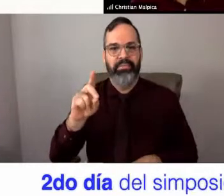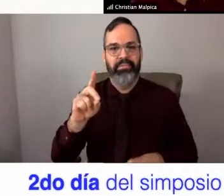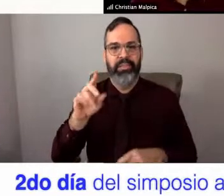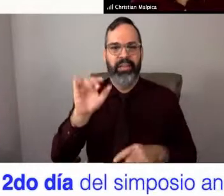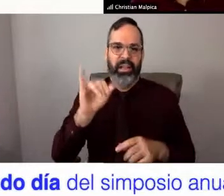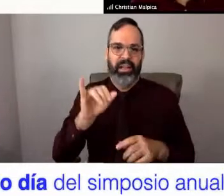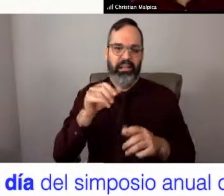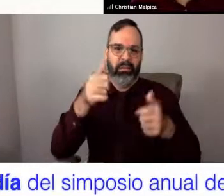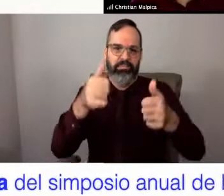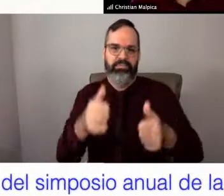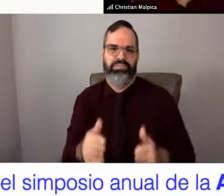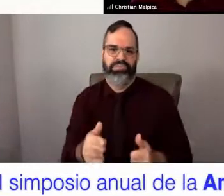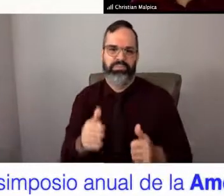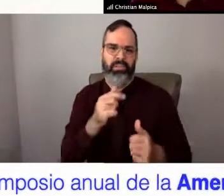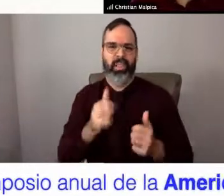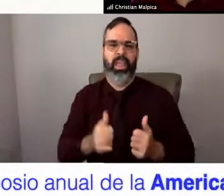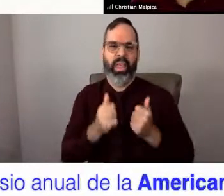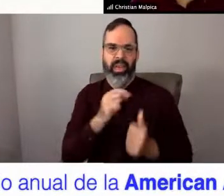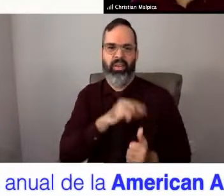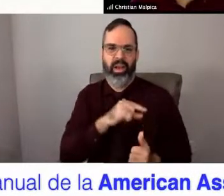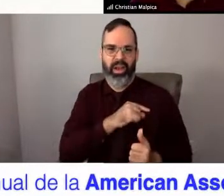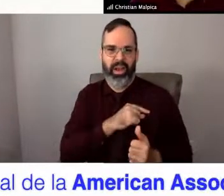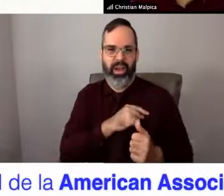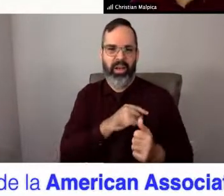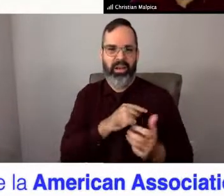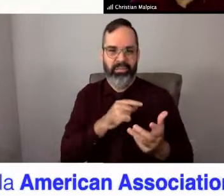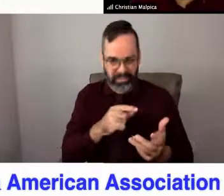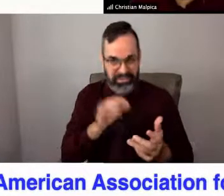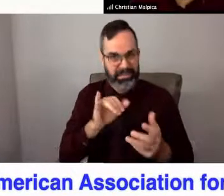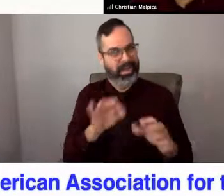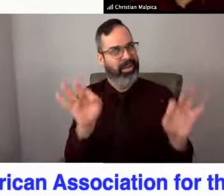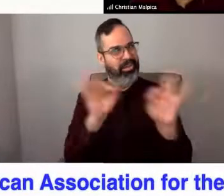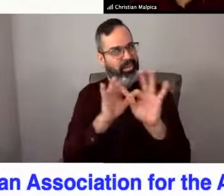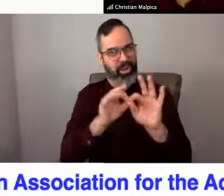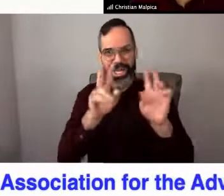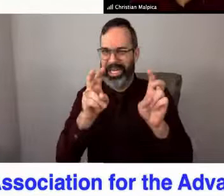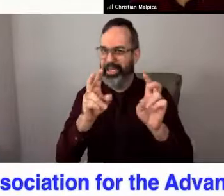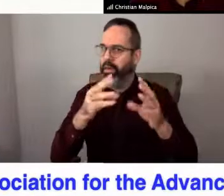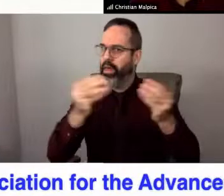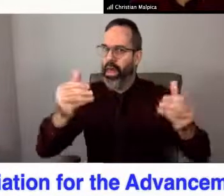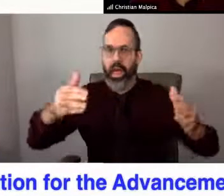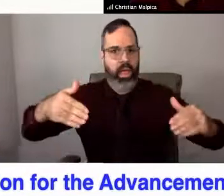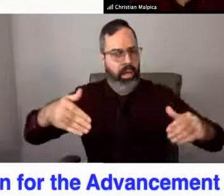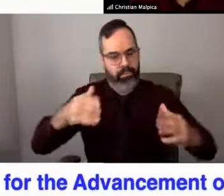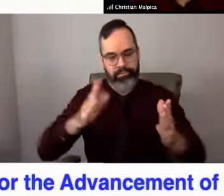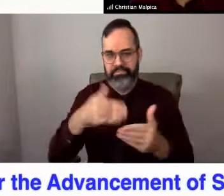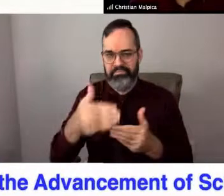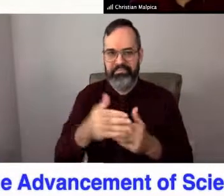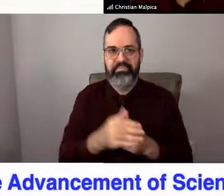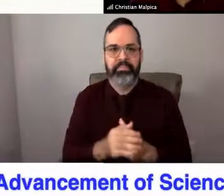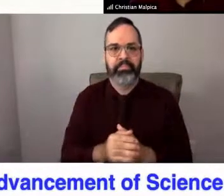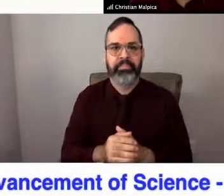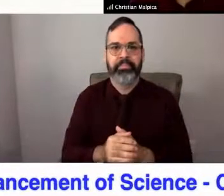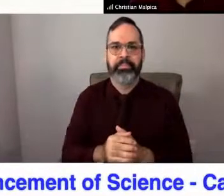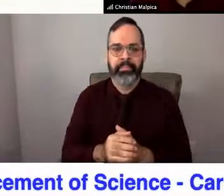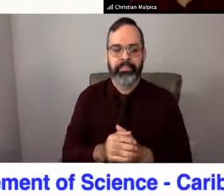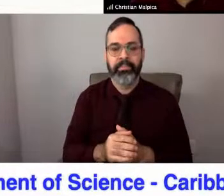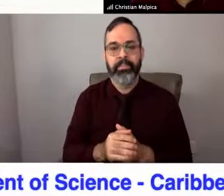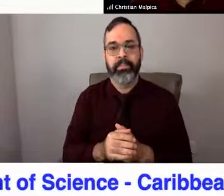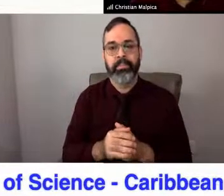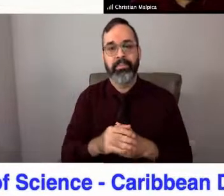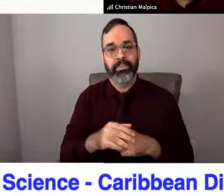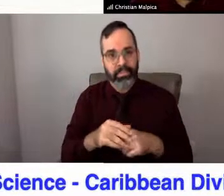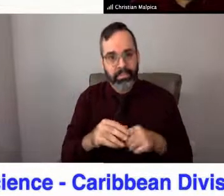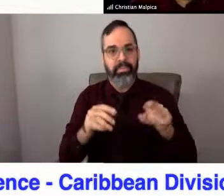function, making an important unresolved issue. Next. Thanks to Sarin